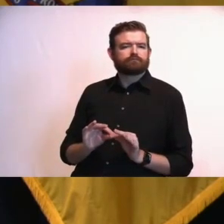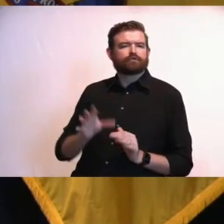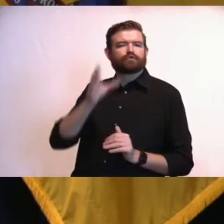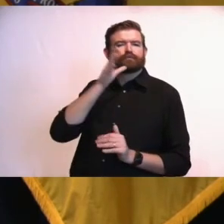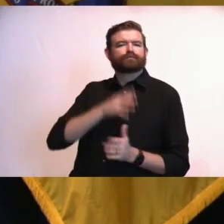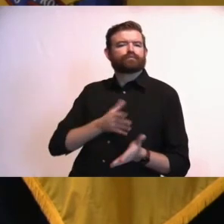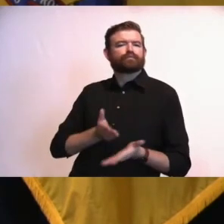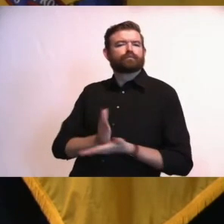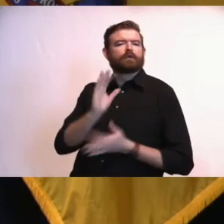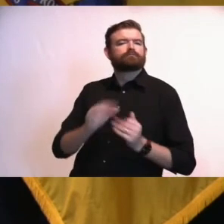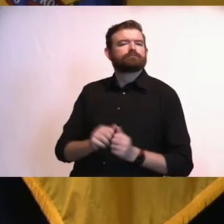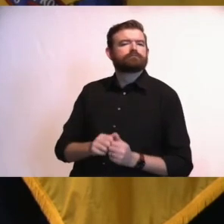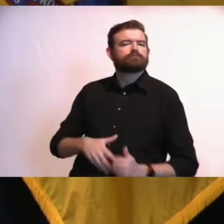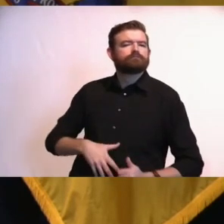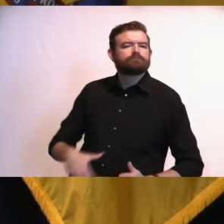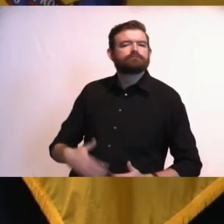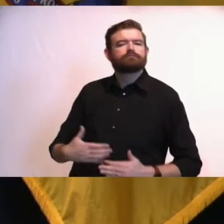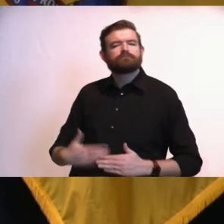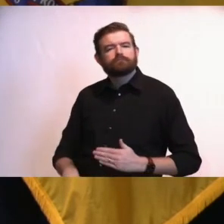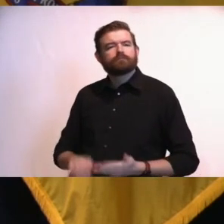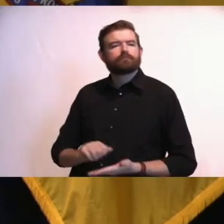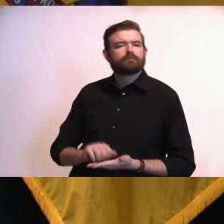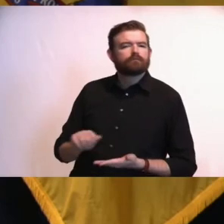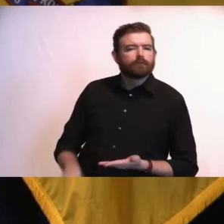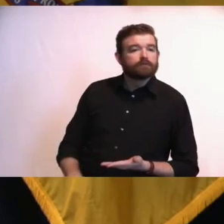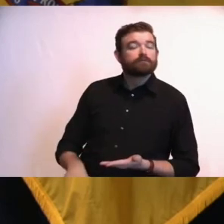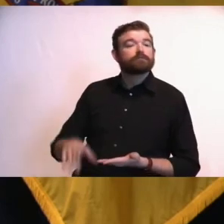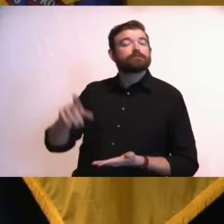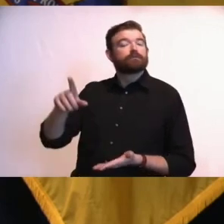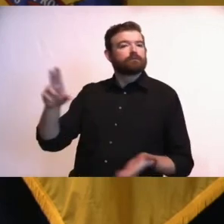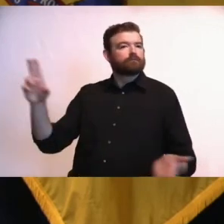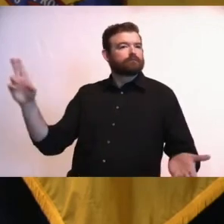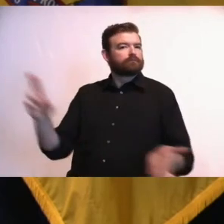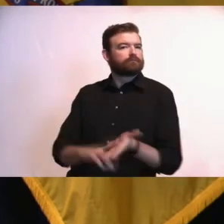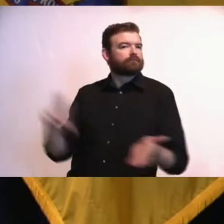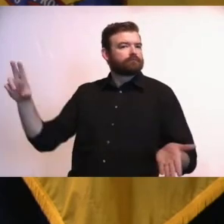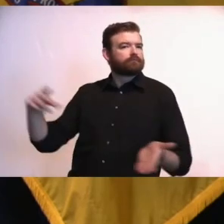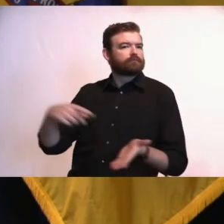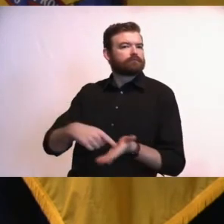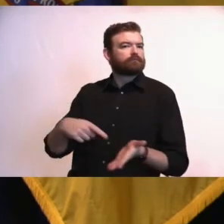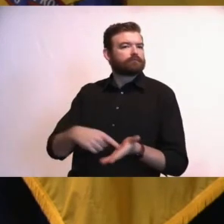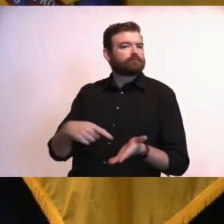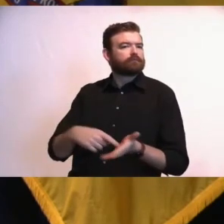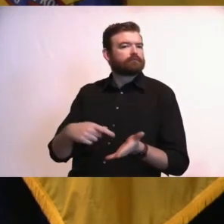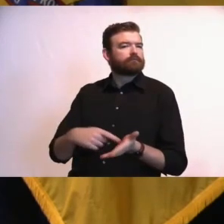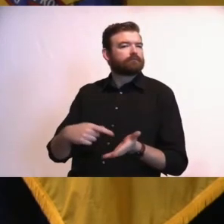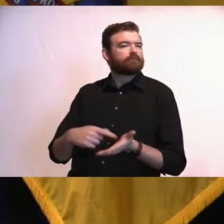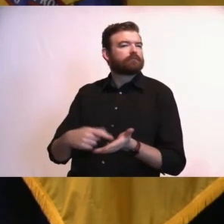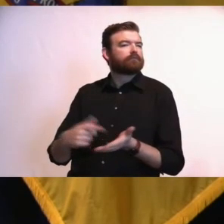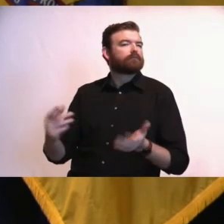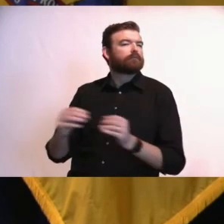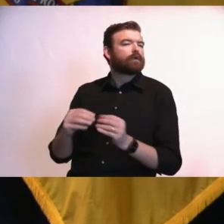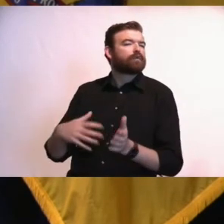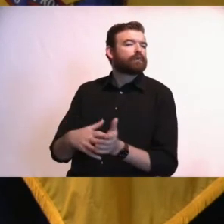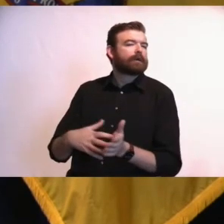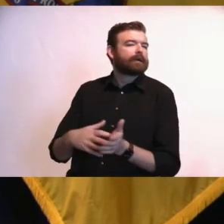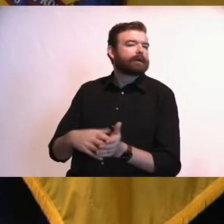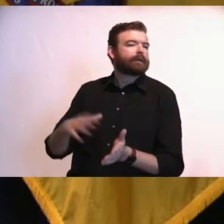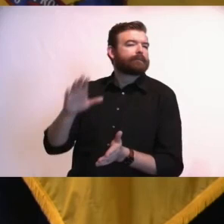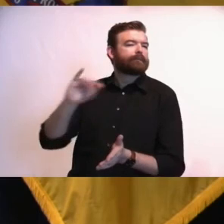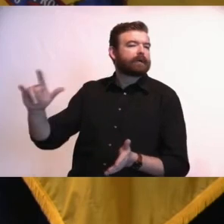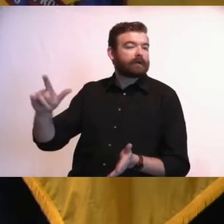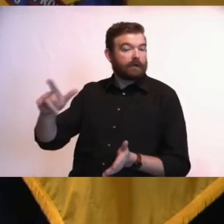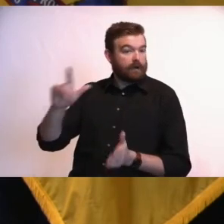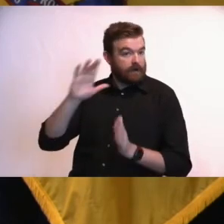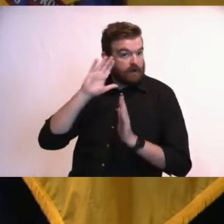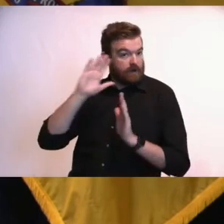are you going to sign this scaled back version, or will you veto it in hopes of getting the more expansive bill in